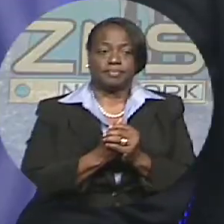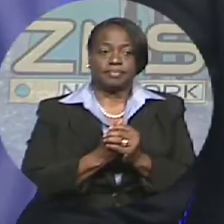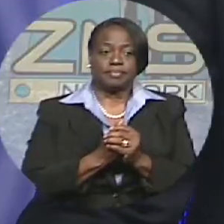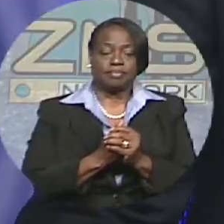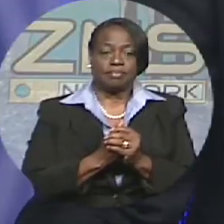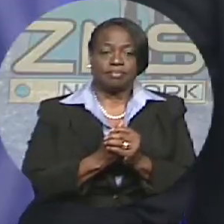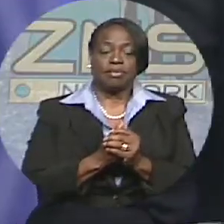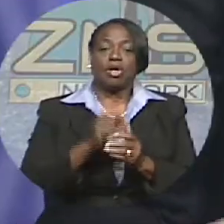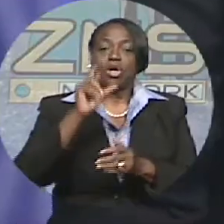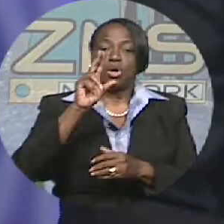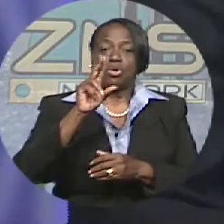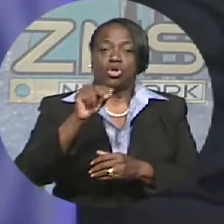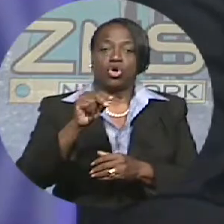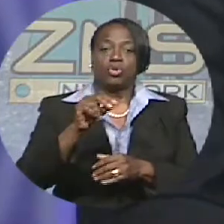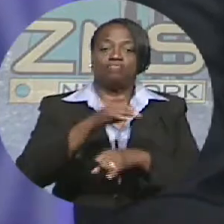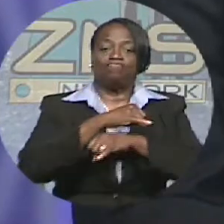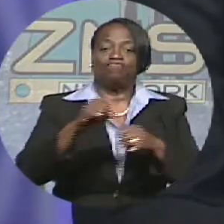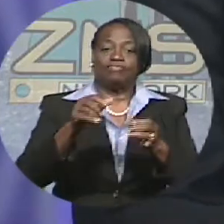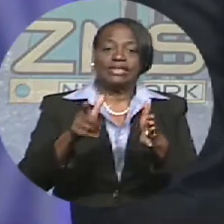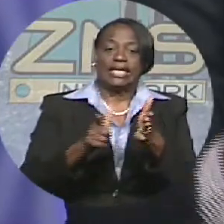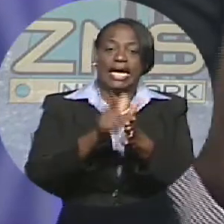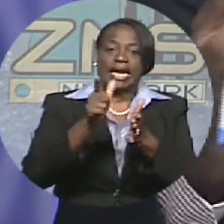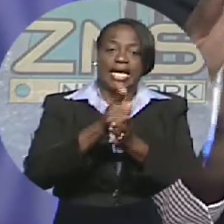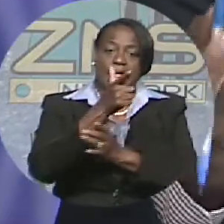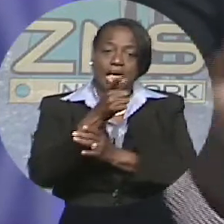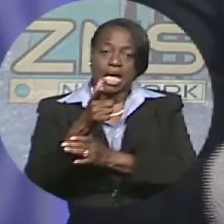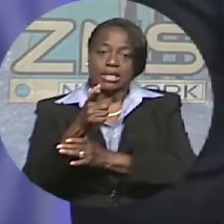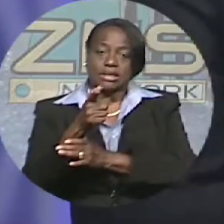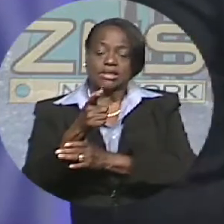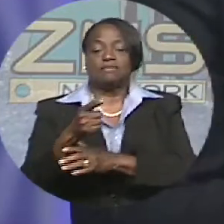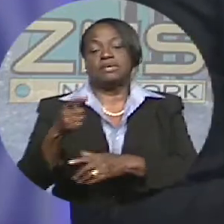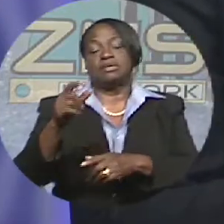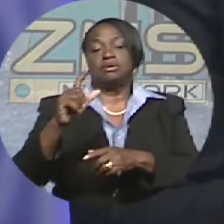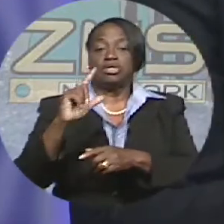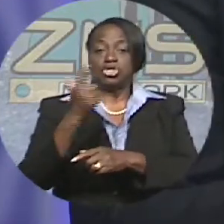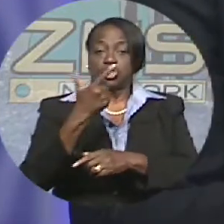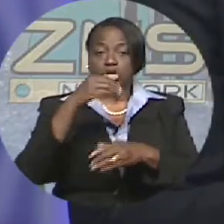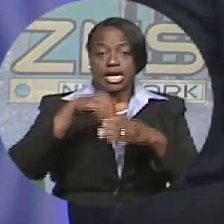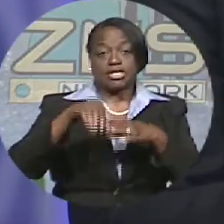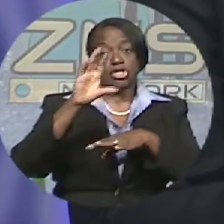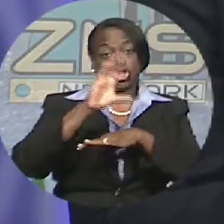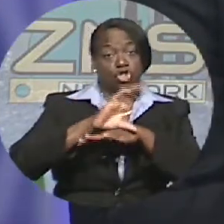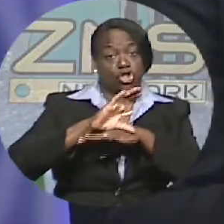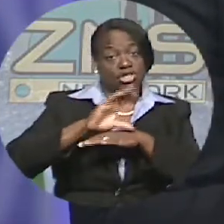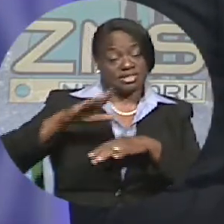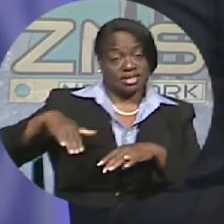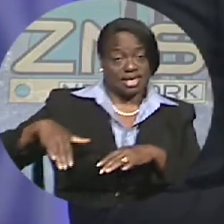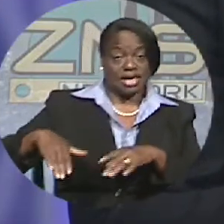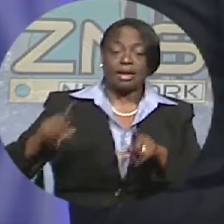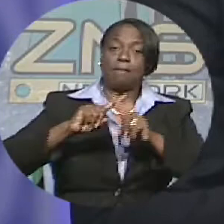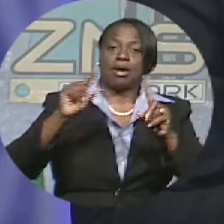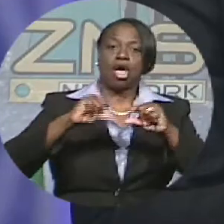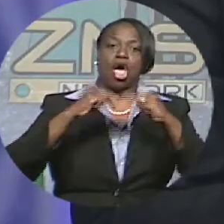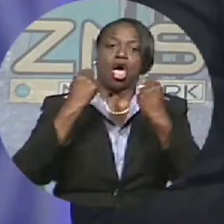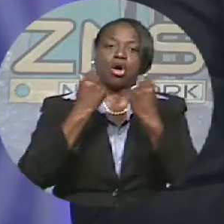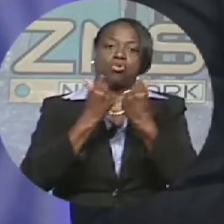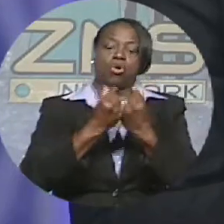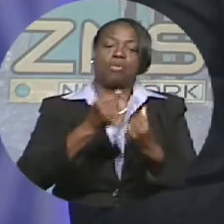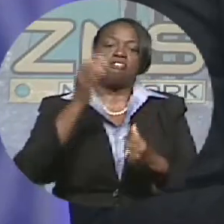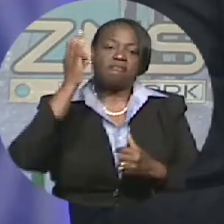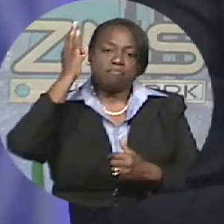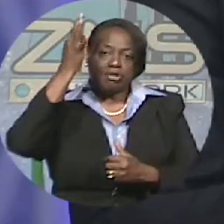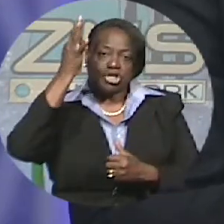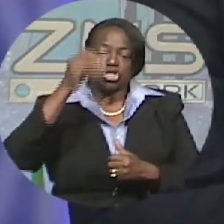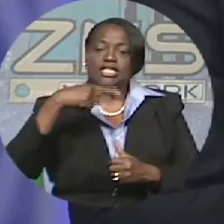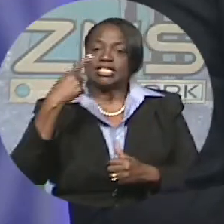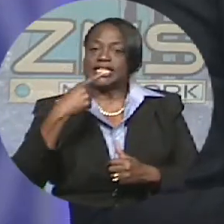no illegal guns have been turned in as yet and to the sanctuaries, but a group of pastors say they will not let up on their campaign to help rid